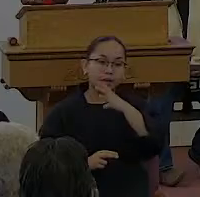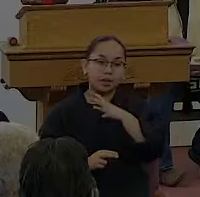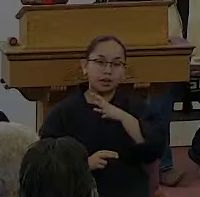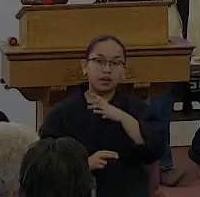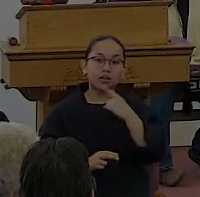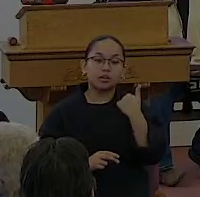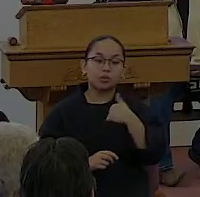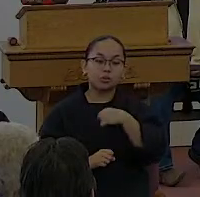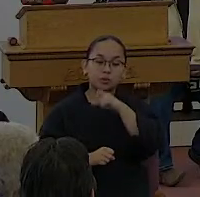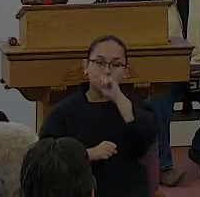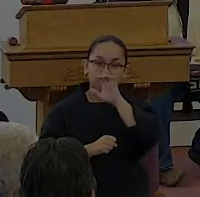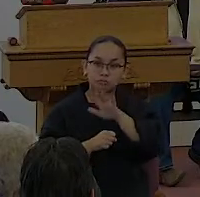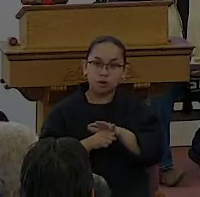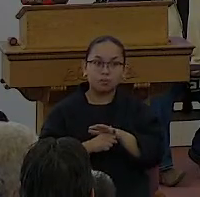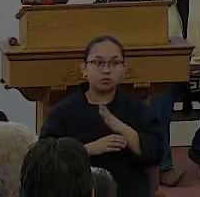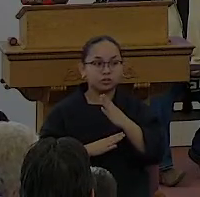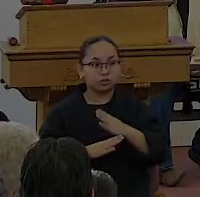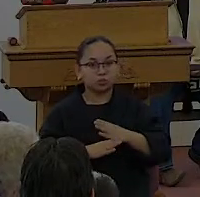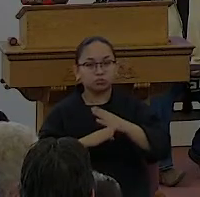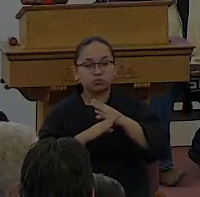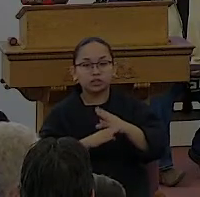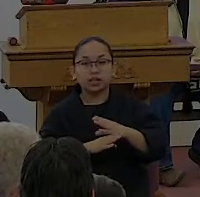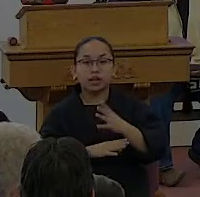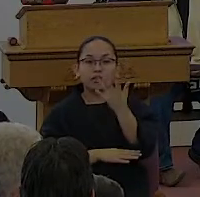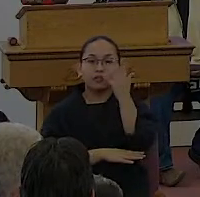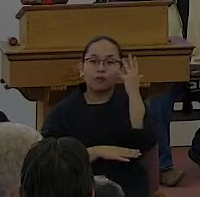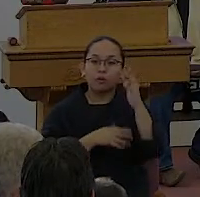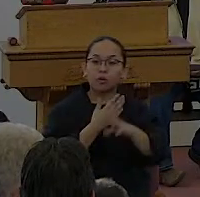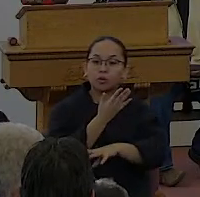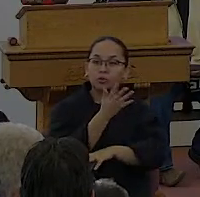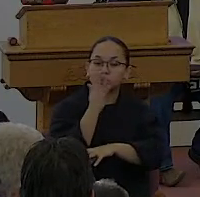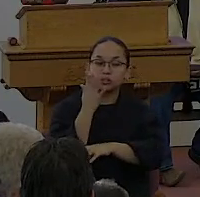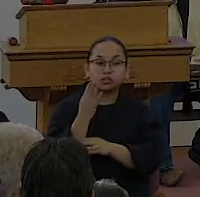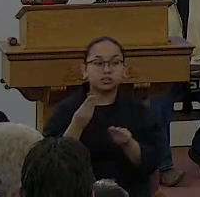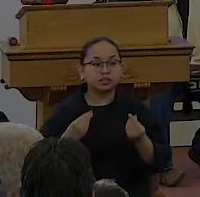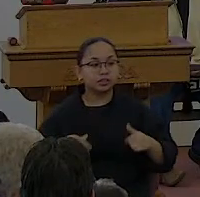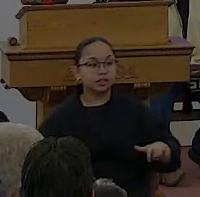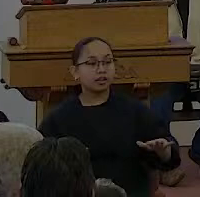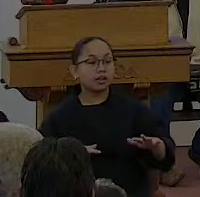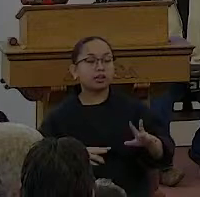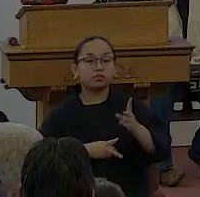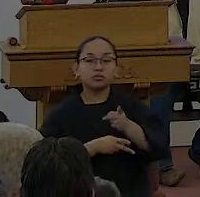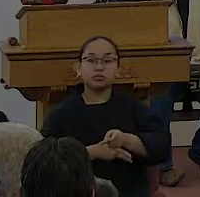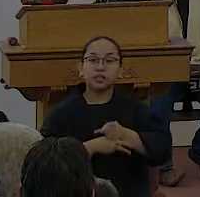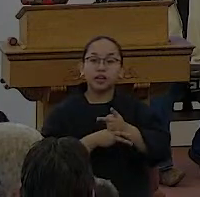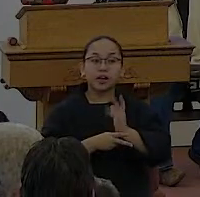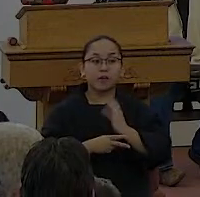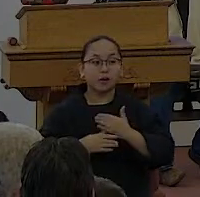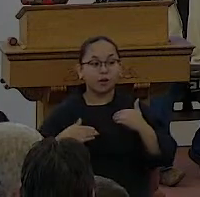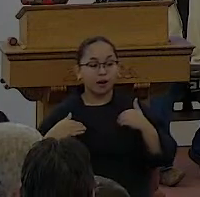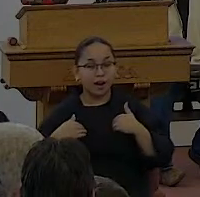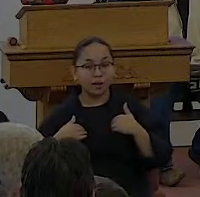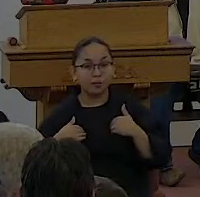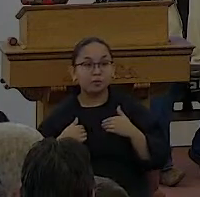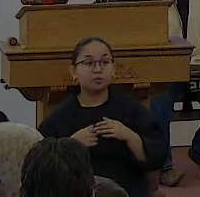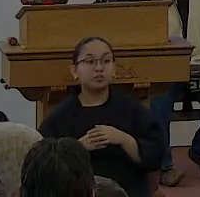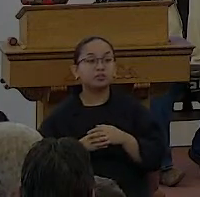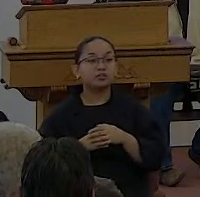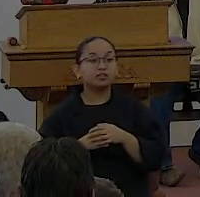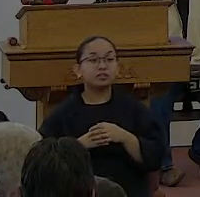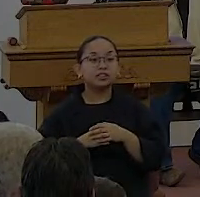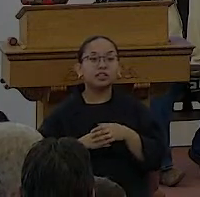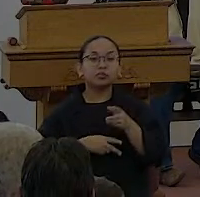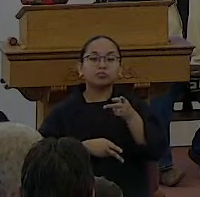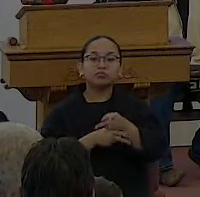to protect the forests, the glens, and the pastures, to care for all creatures, and to restore the beauty